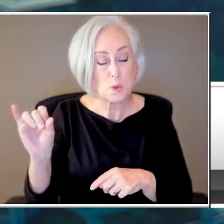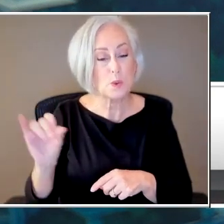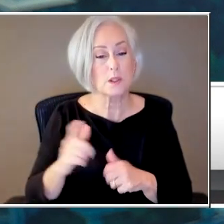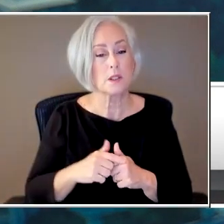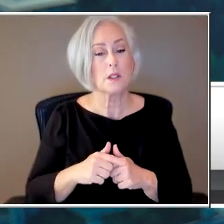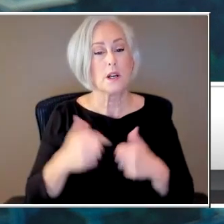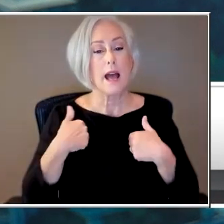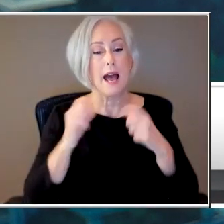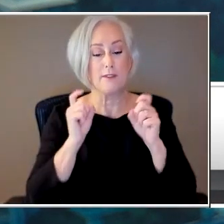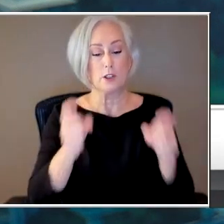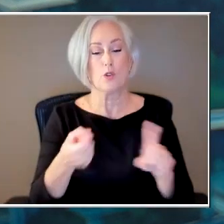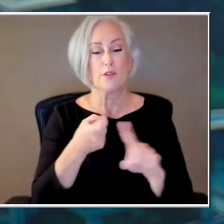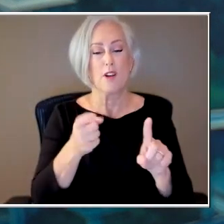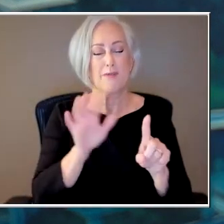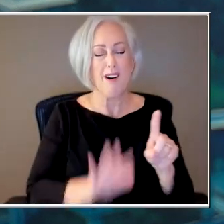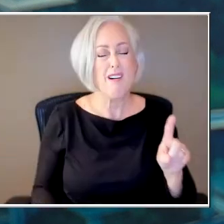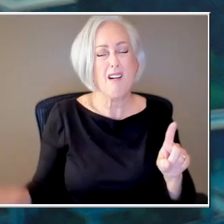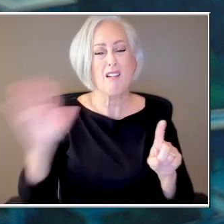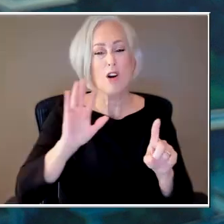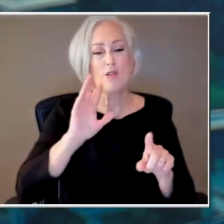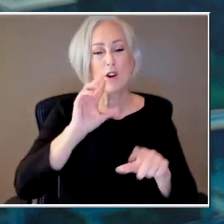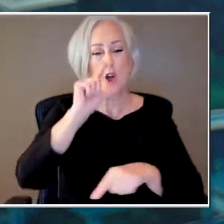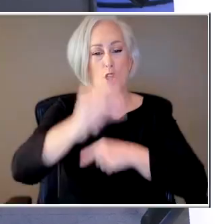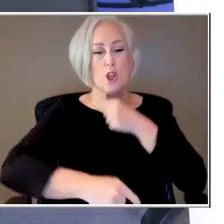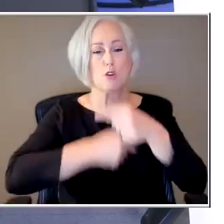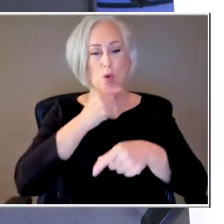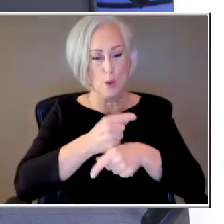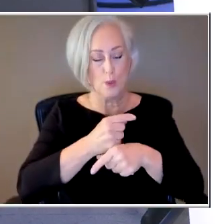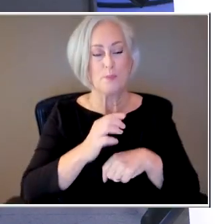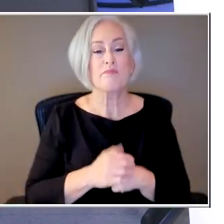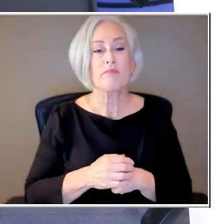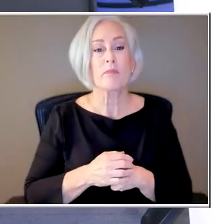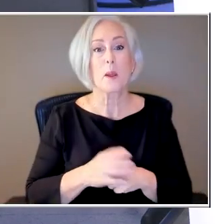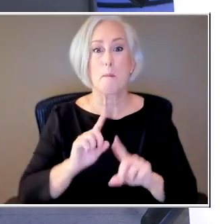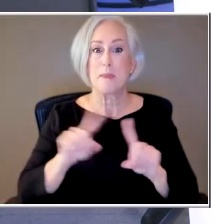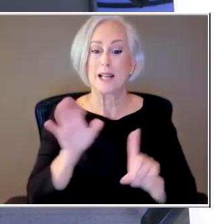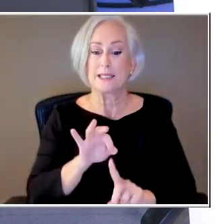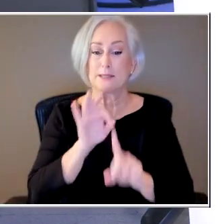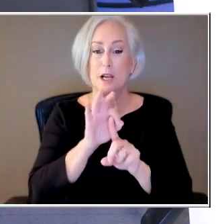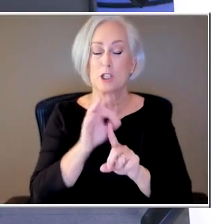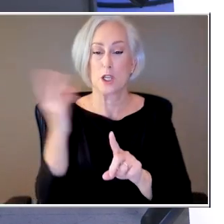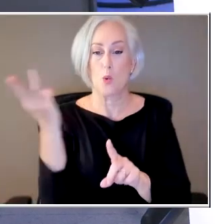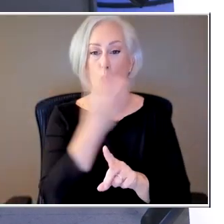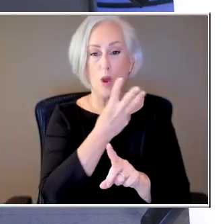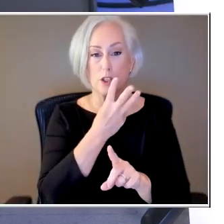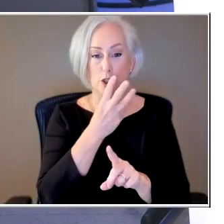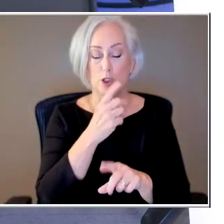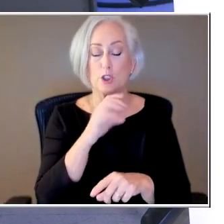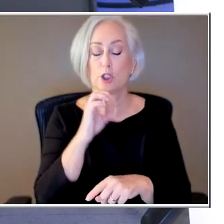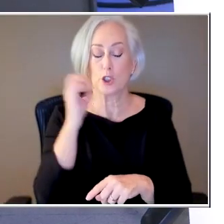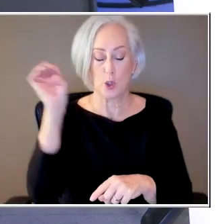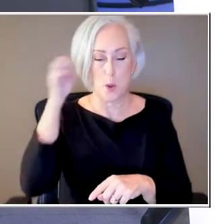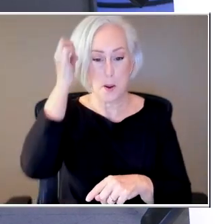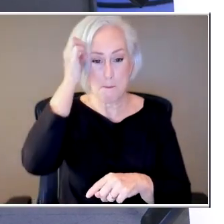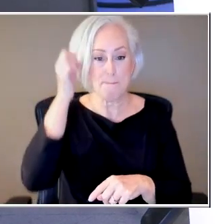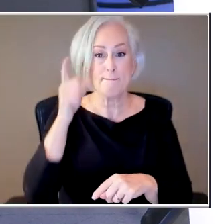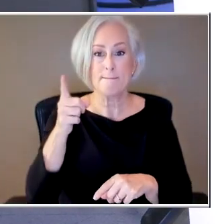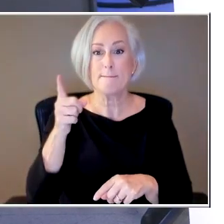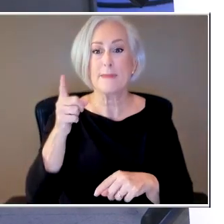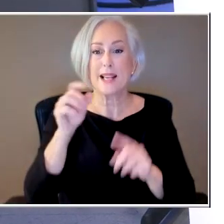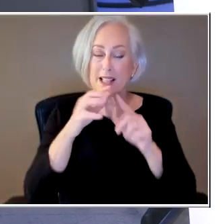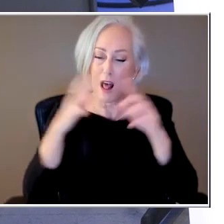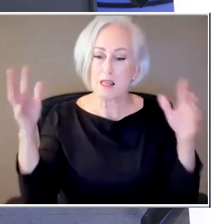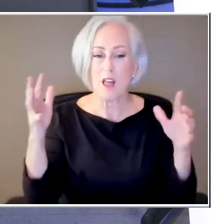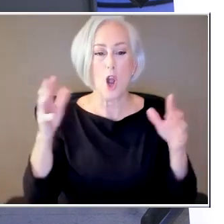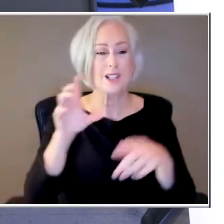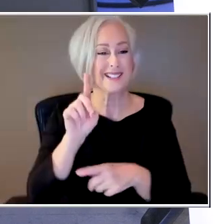around the globe, but principally Western Europe. Because this is a very, very large worldwide database that we're choosing from. Mindy, this is actually